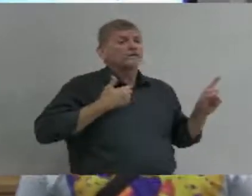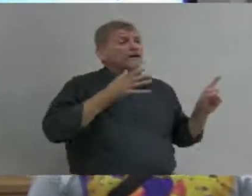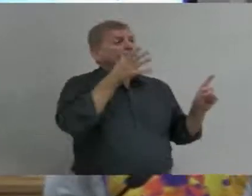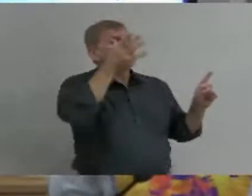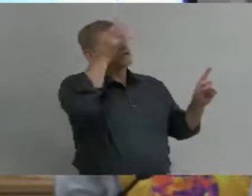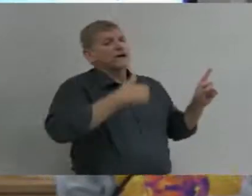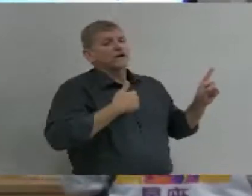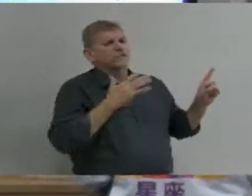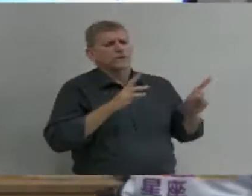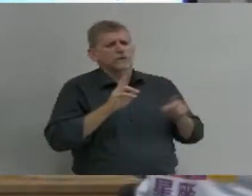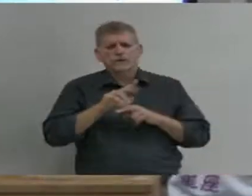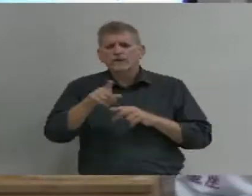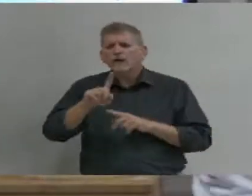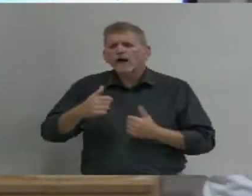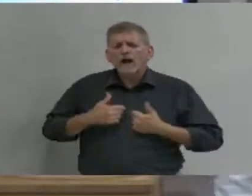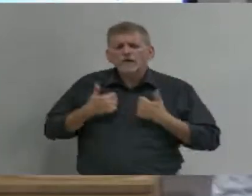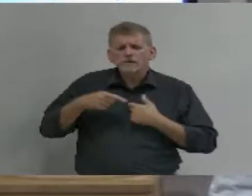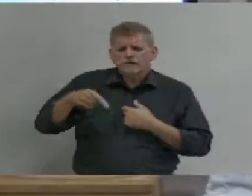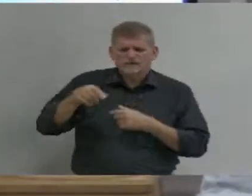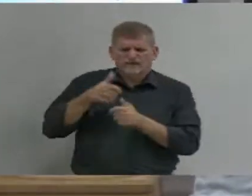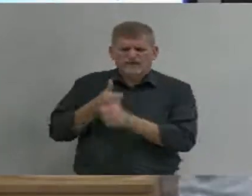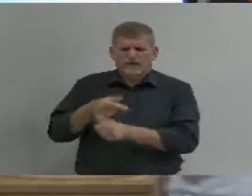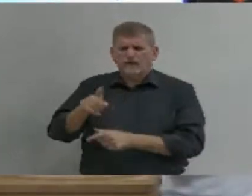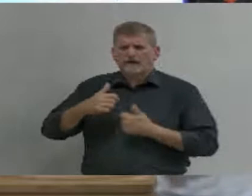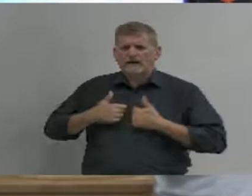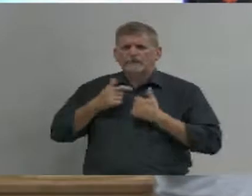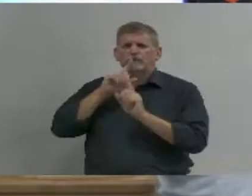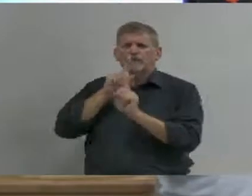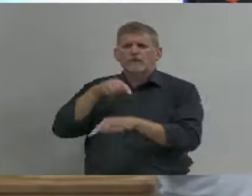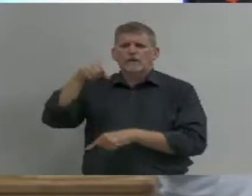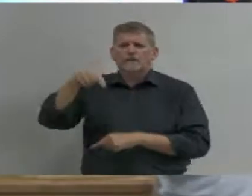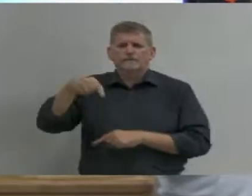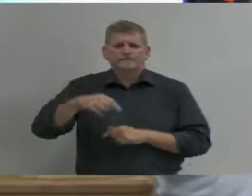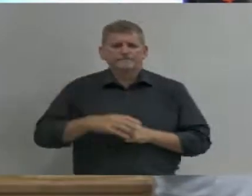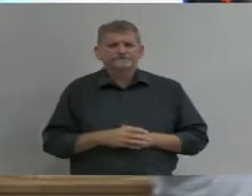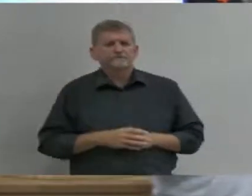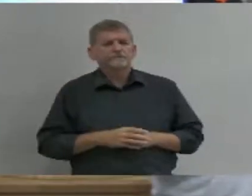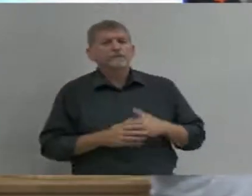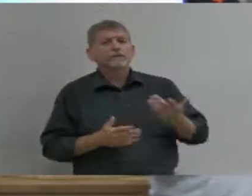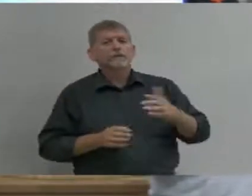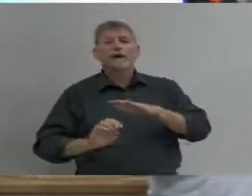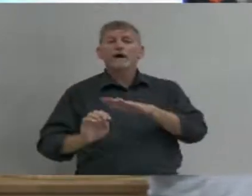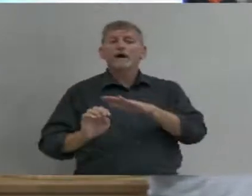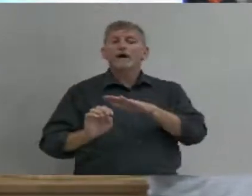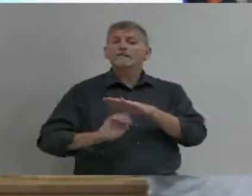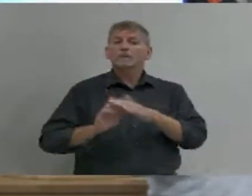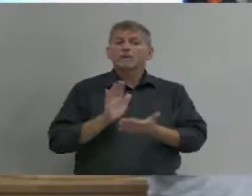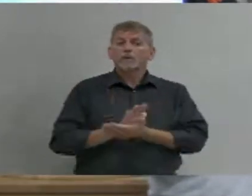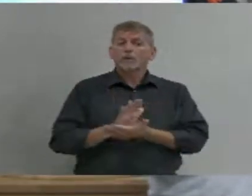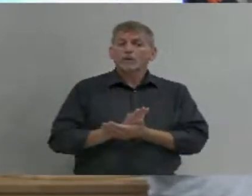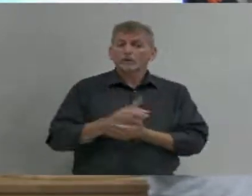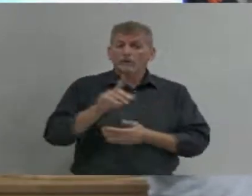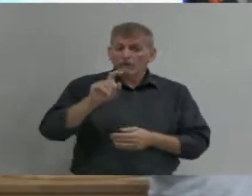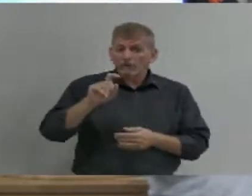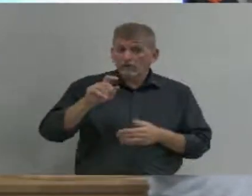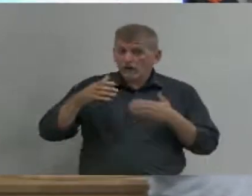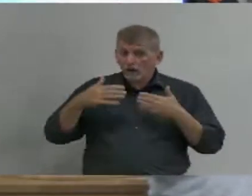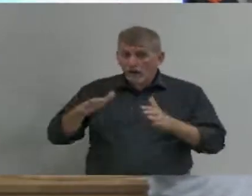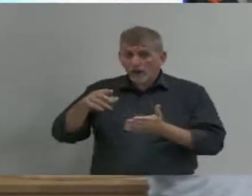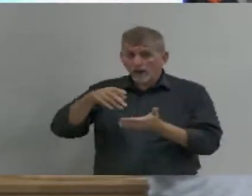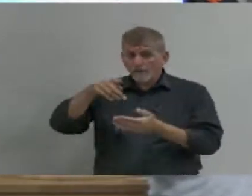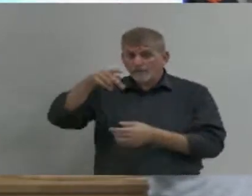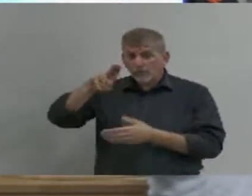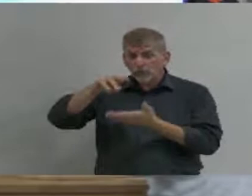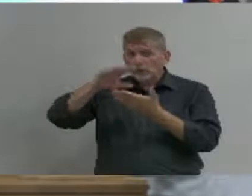Live. Should elementary schools still allow Purdue students to come in and do student teaching during the pandemic with Purdue's